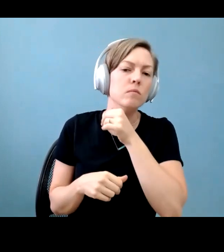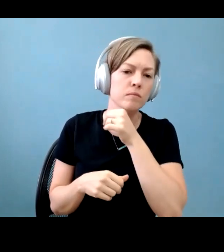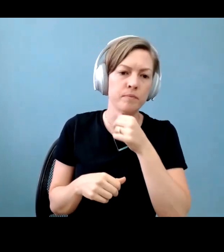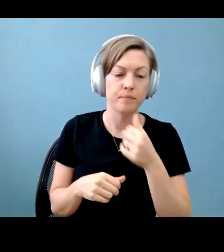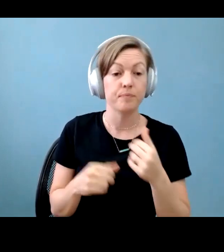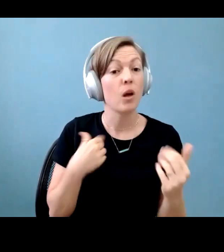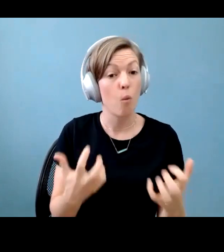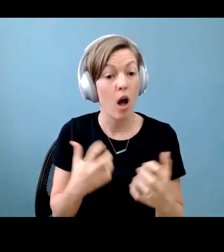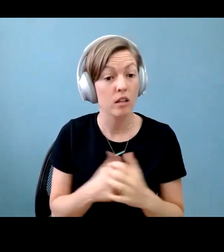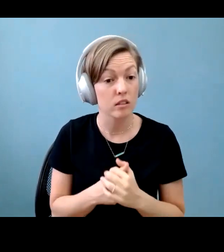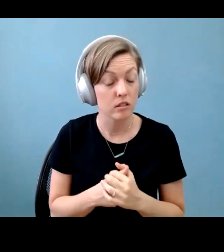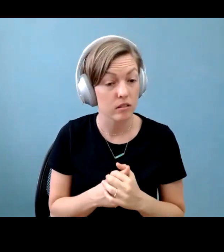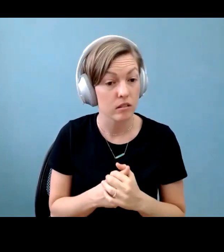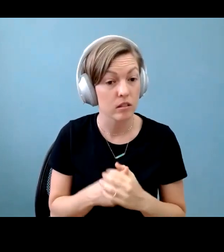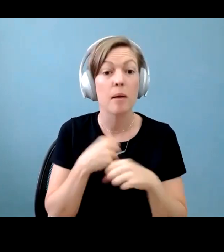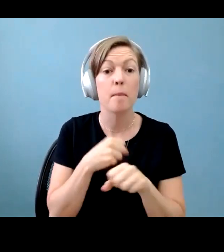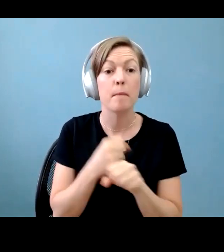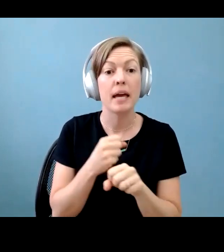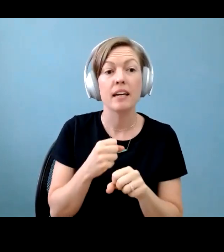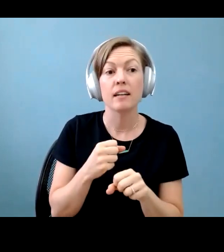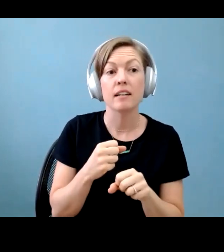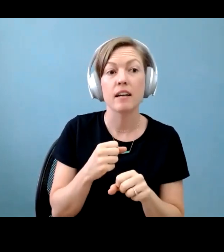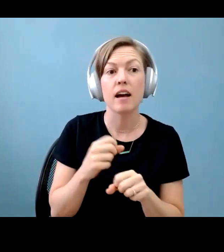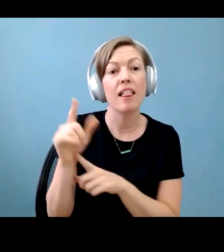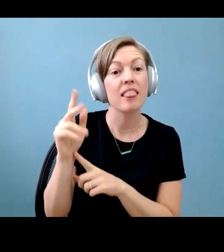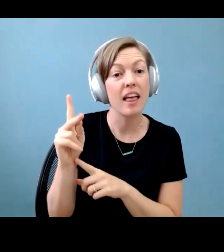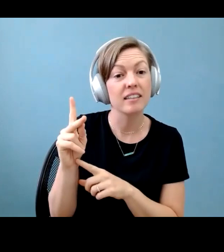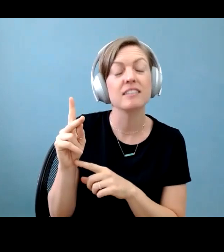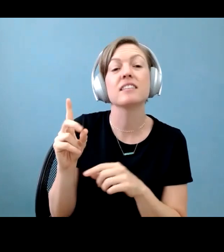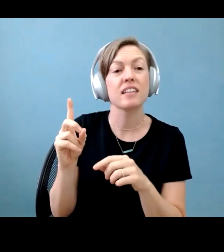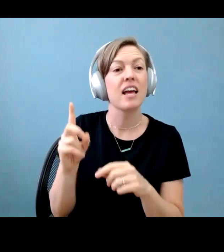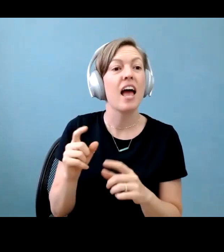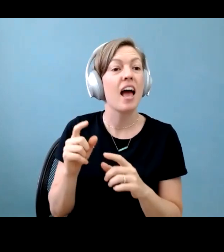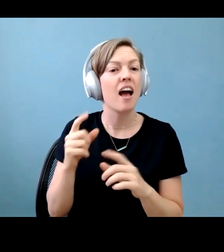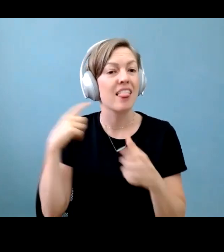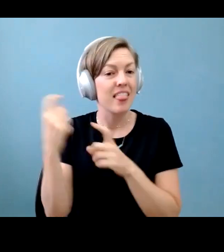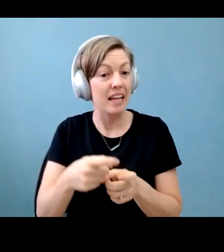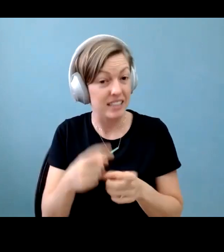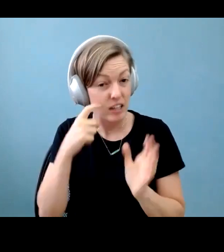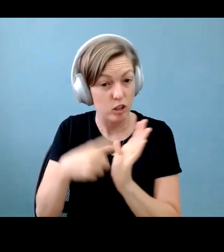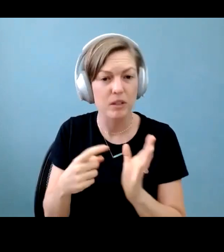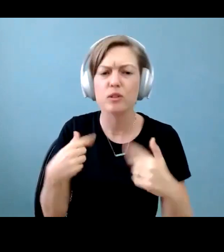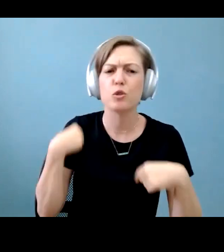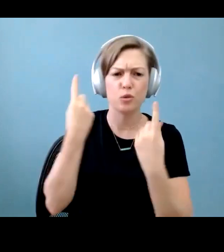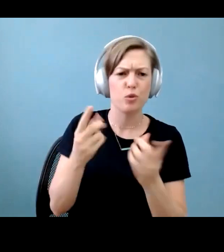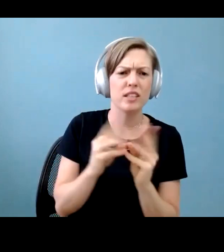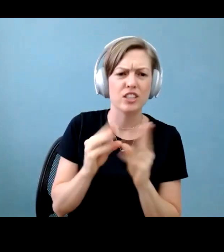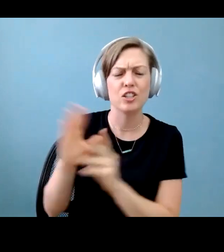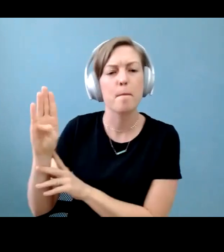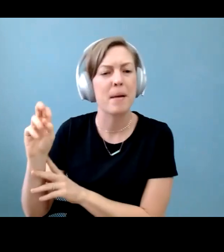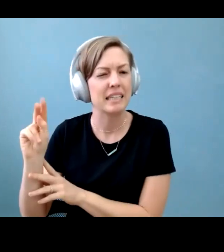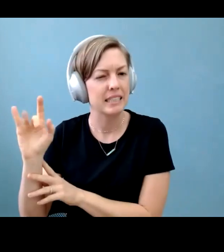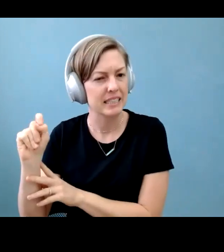like to make a land acknowledgement. We've been doing this in all the sessions, and Benedict has asked me